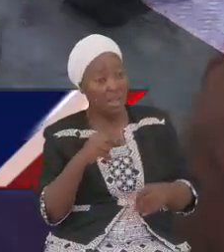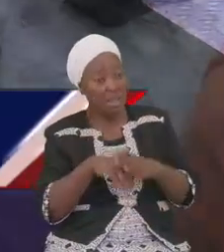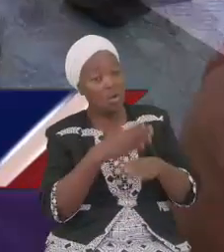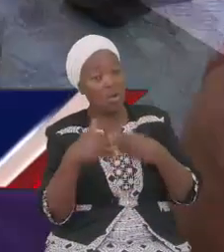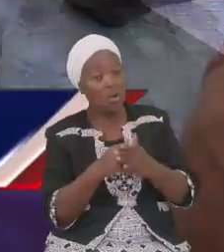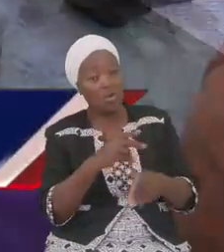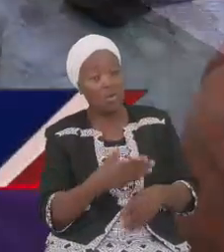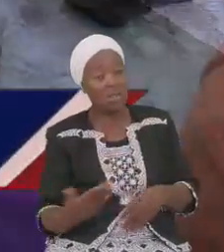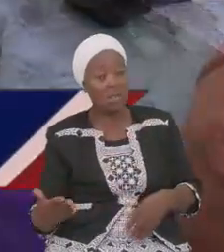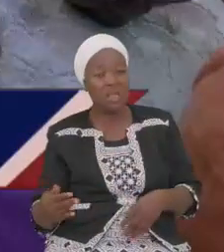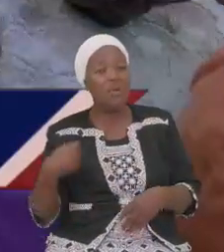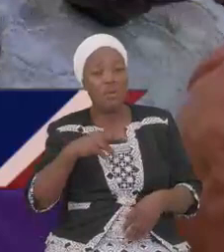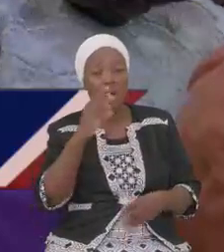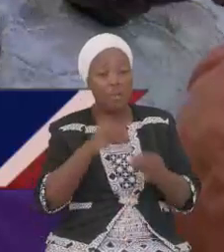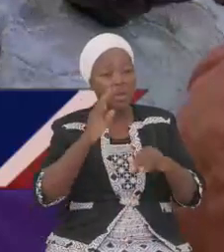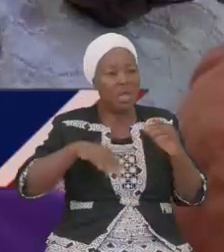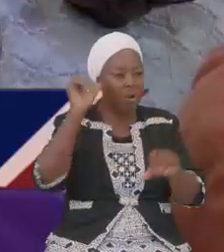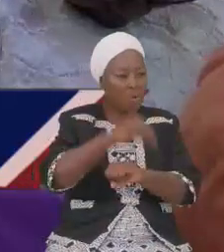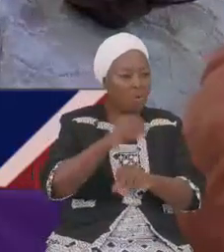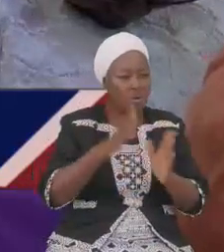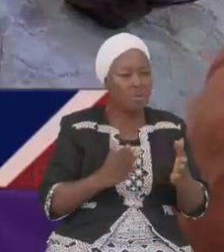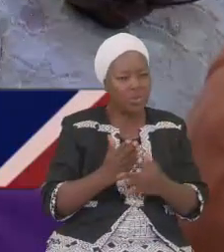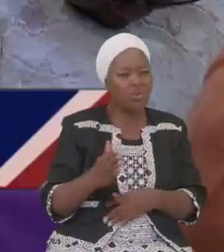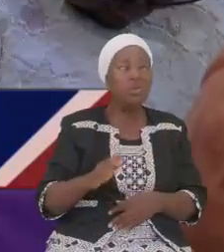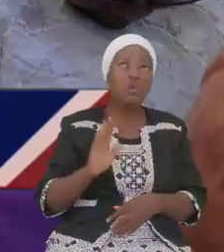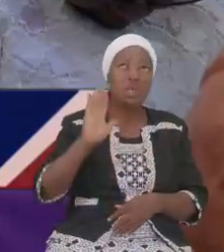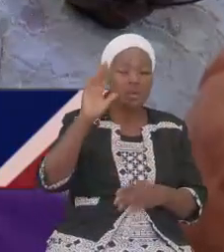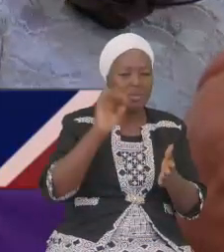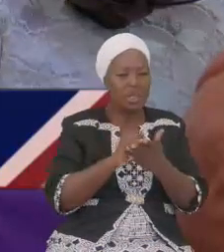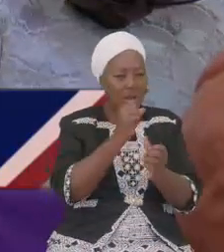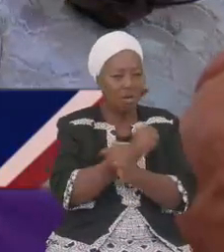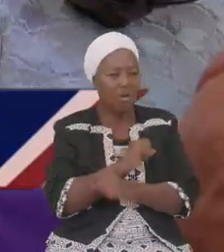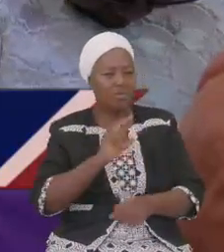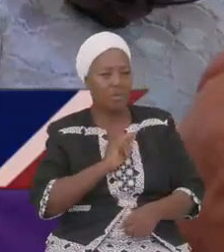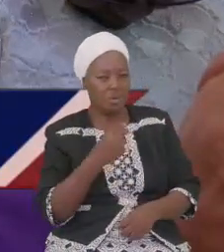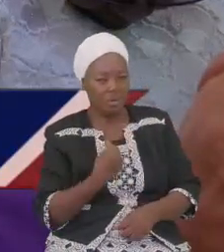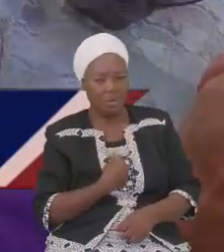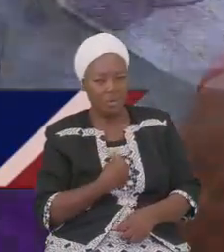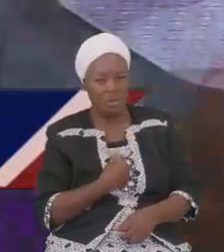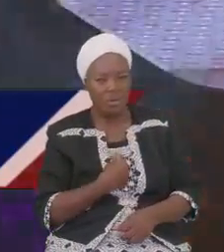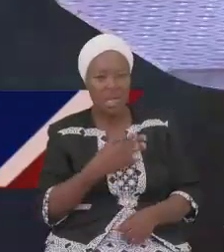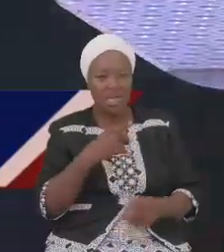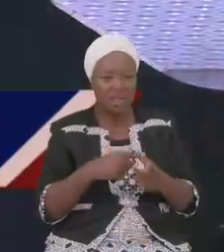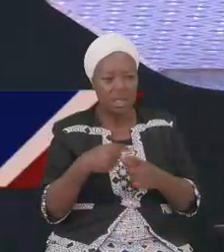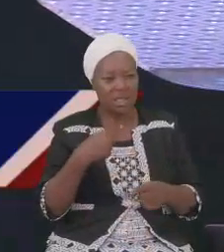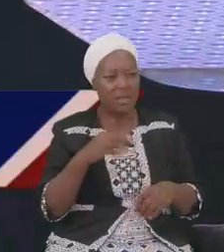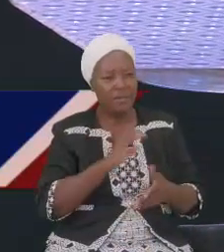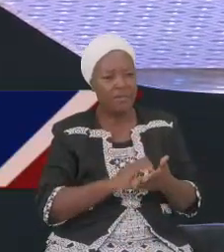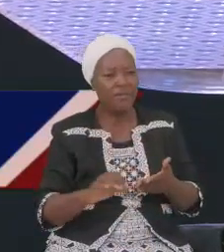than conquerors through him that loved us. And then he says in